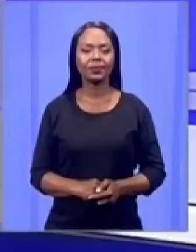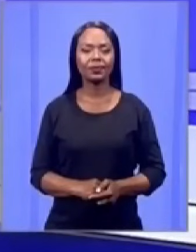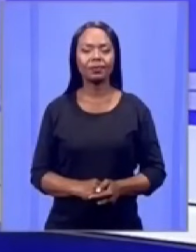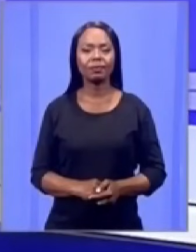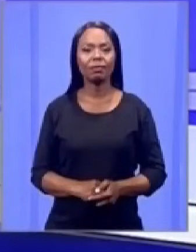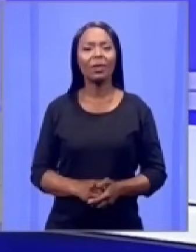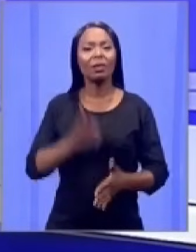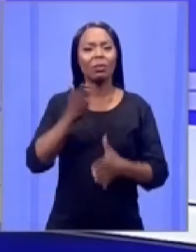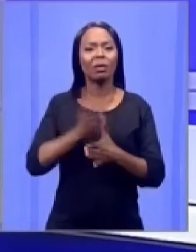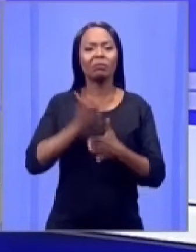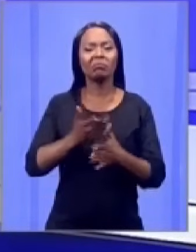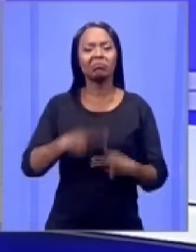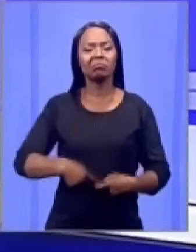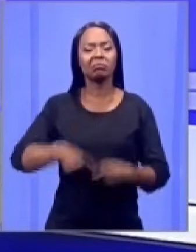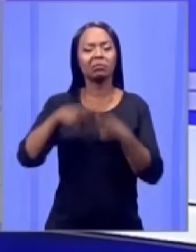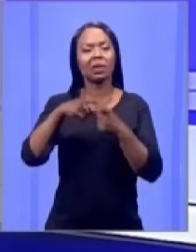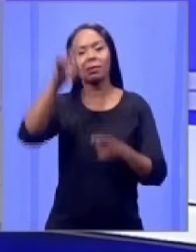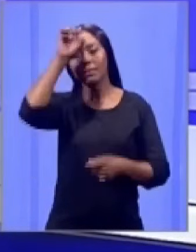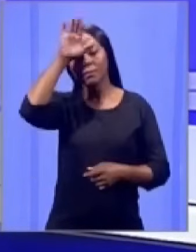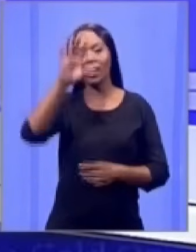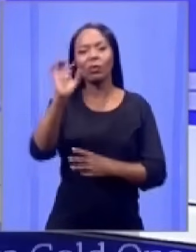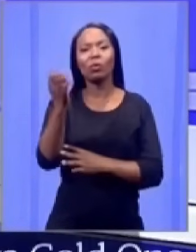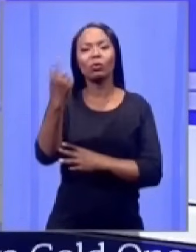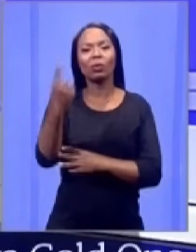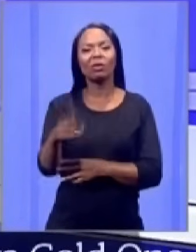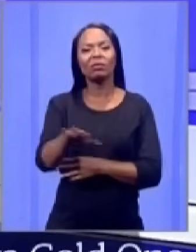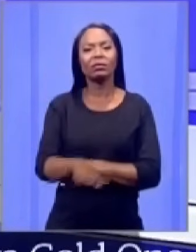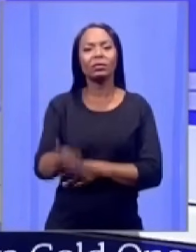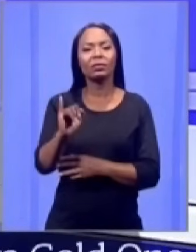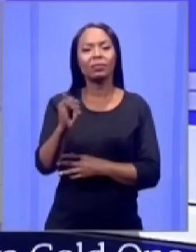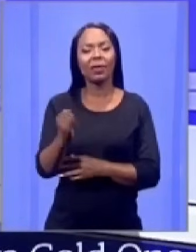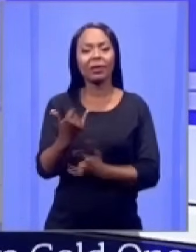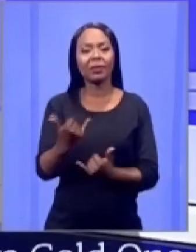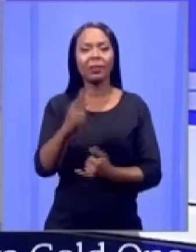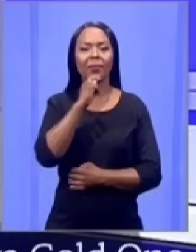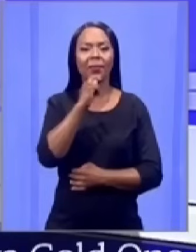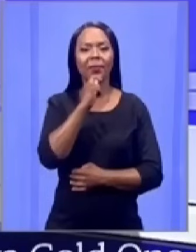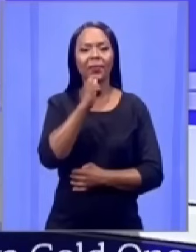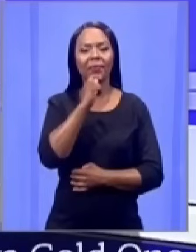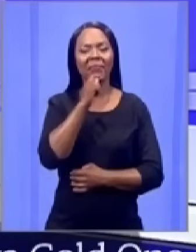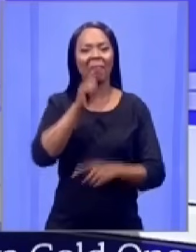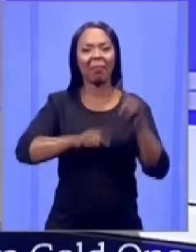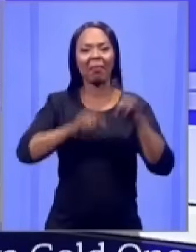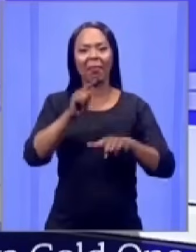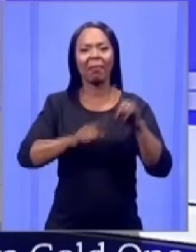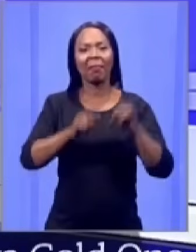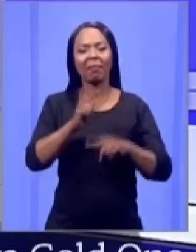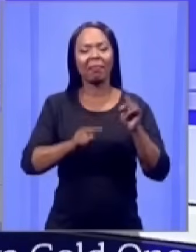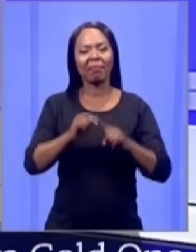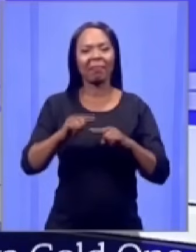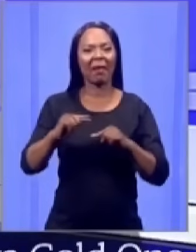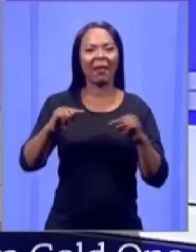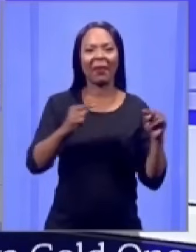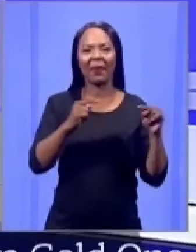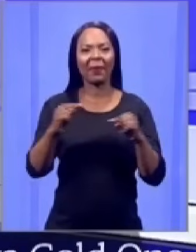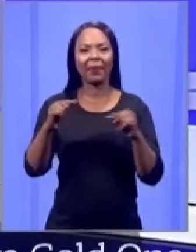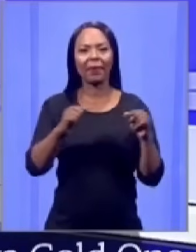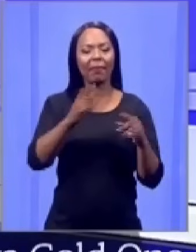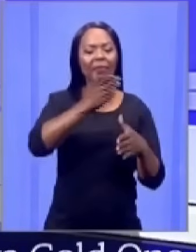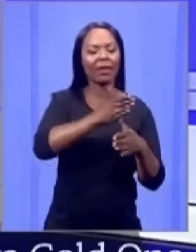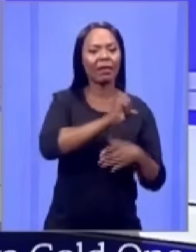mosebetsi ha ya kgona ho qala morafong wa Goldwane ka botjhabela ba Johannesburg ka jeno seng ka mora ho qhoma ha merusu pakeng tsa basebetsi le